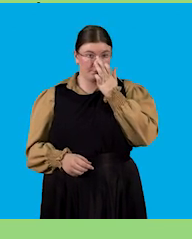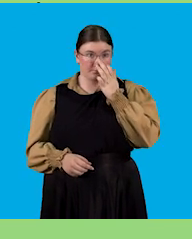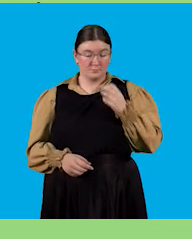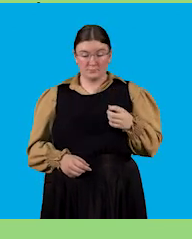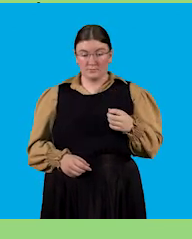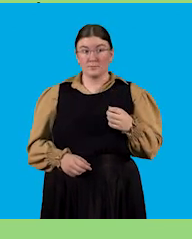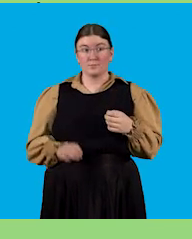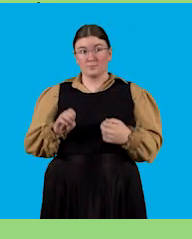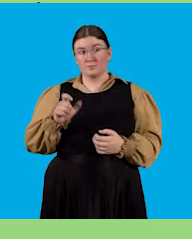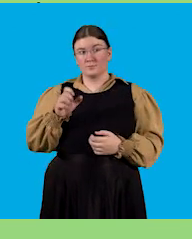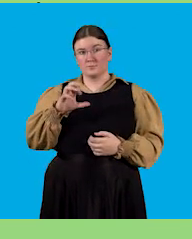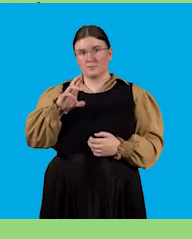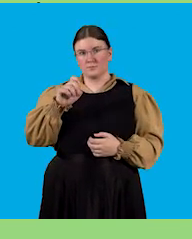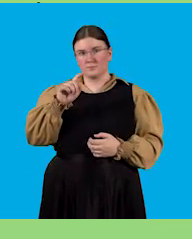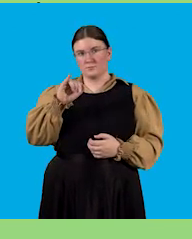waste